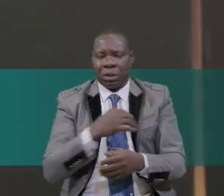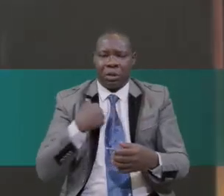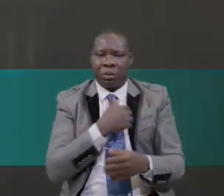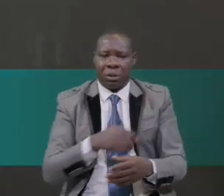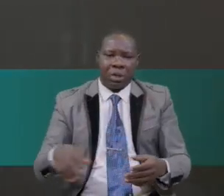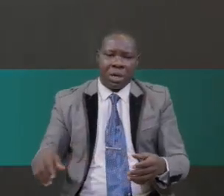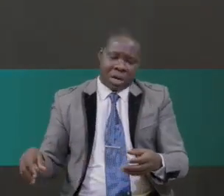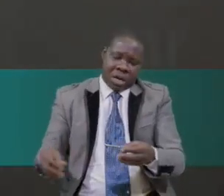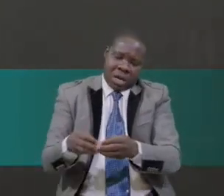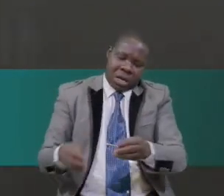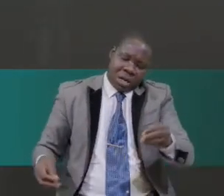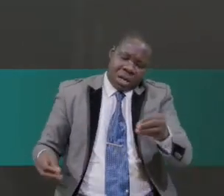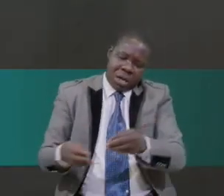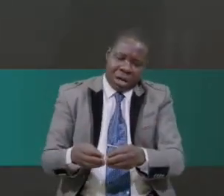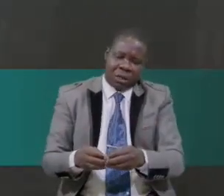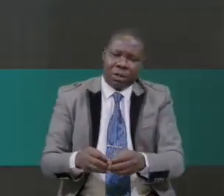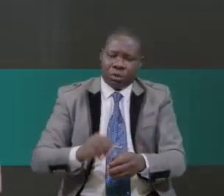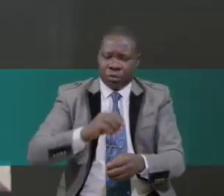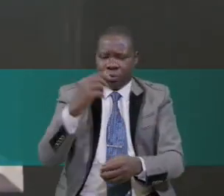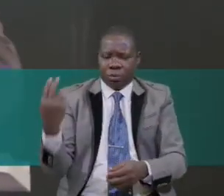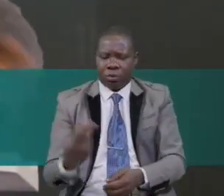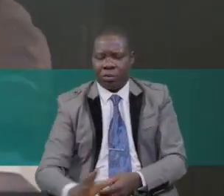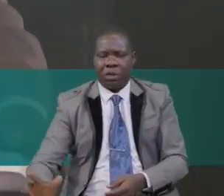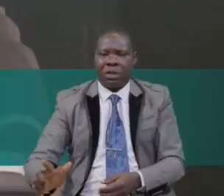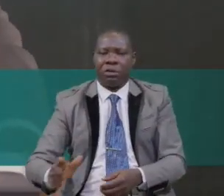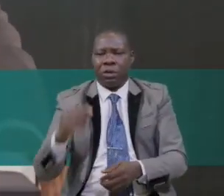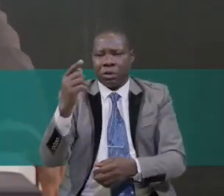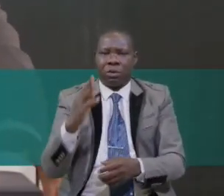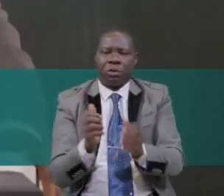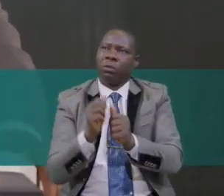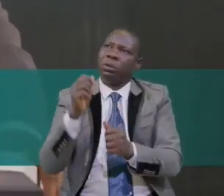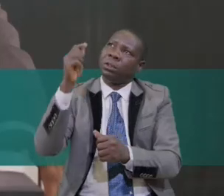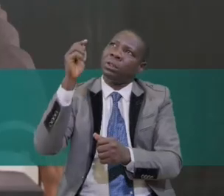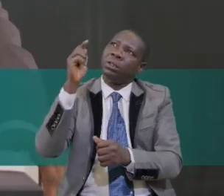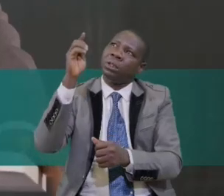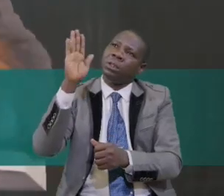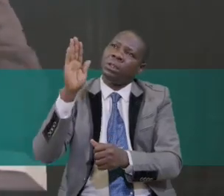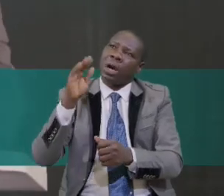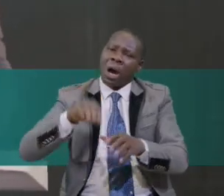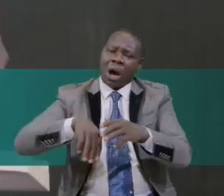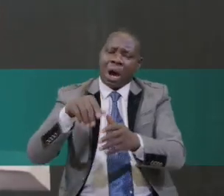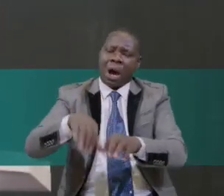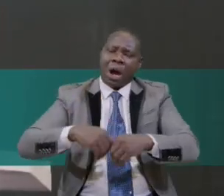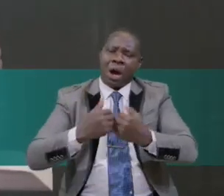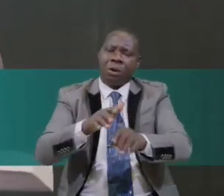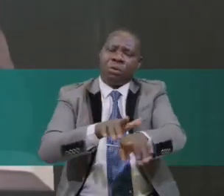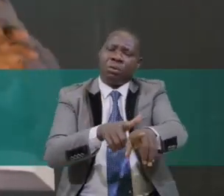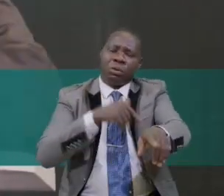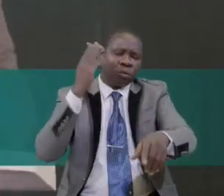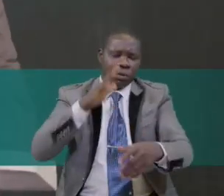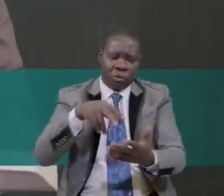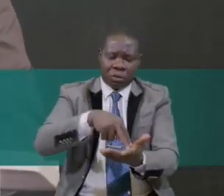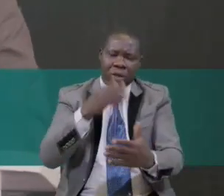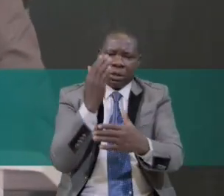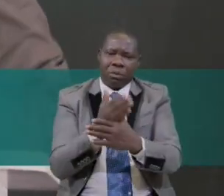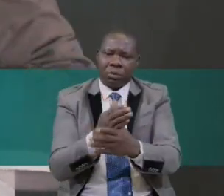ineffective, useless gods with him? How long will you stand between two opinions? Are you halting here